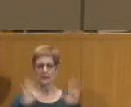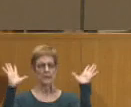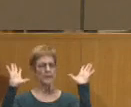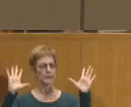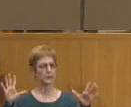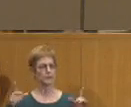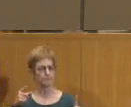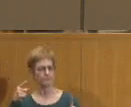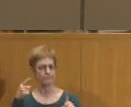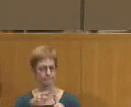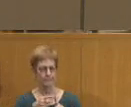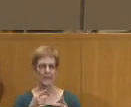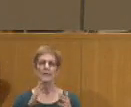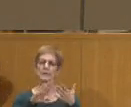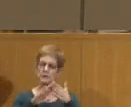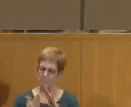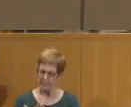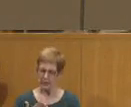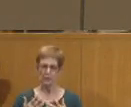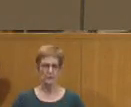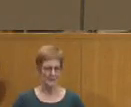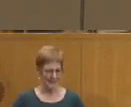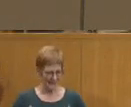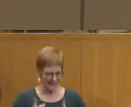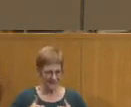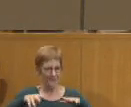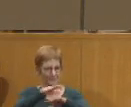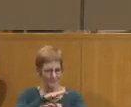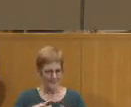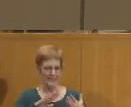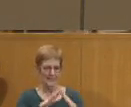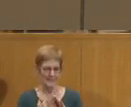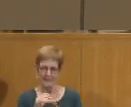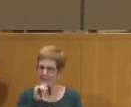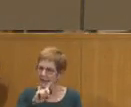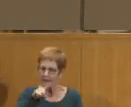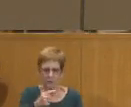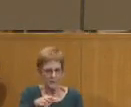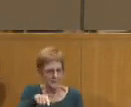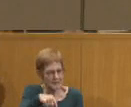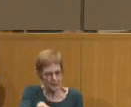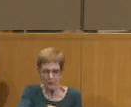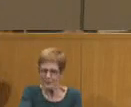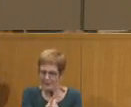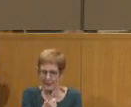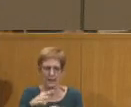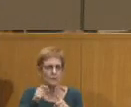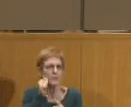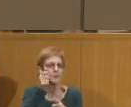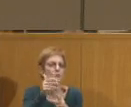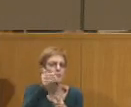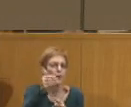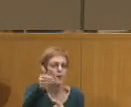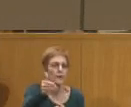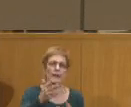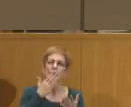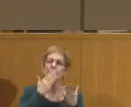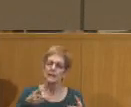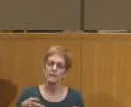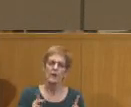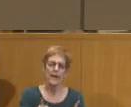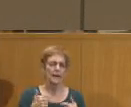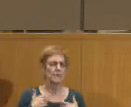to thank the many of you that have made this second term possible. I hope you voted for me.